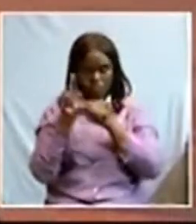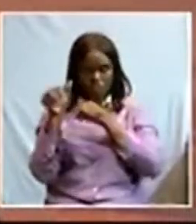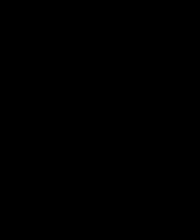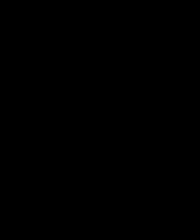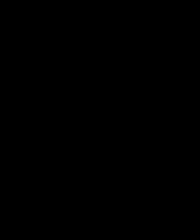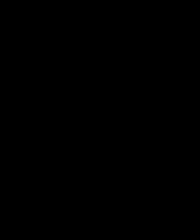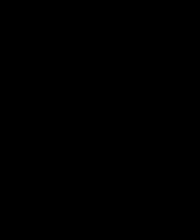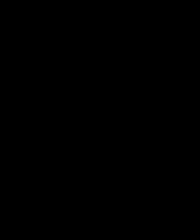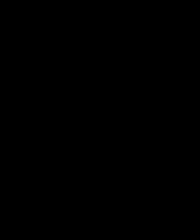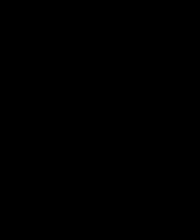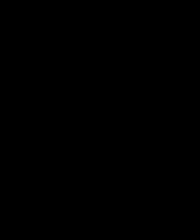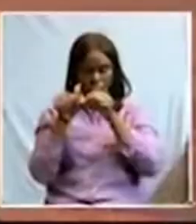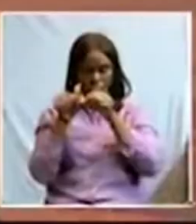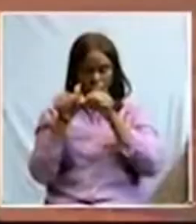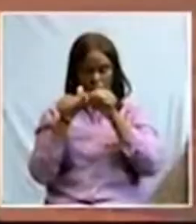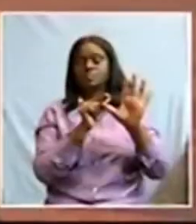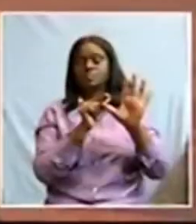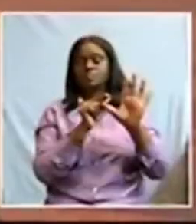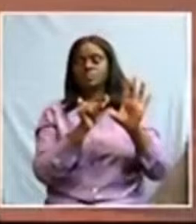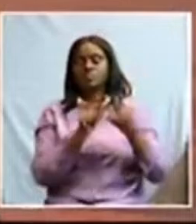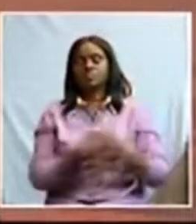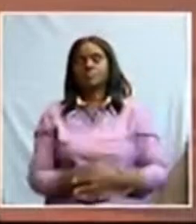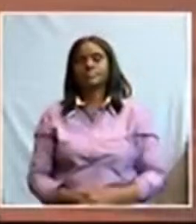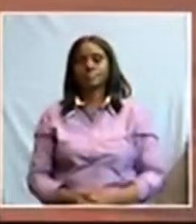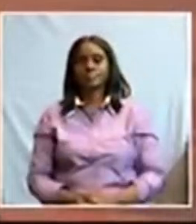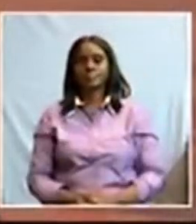the there